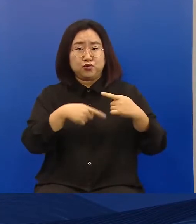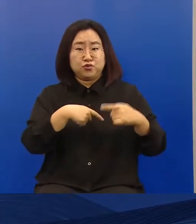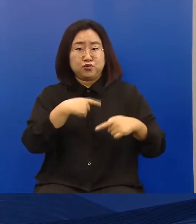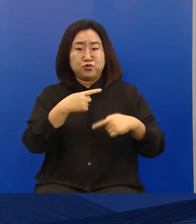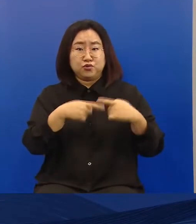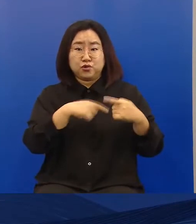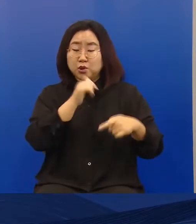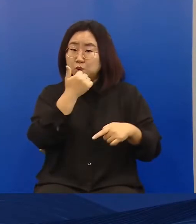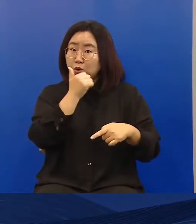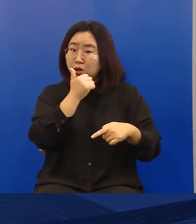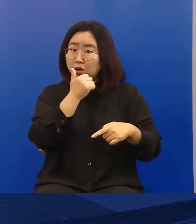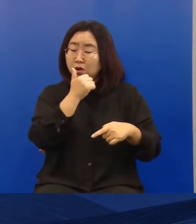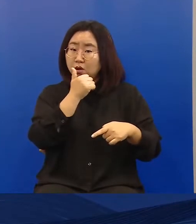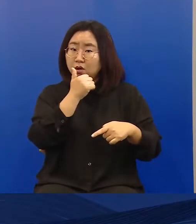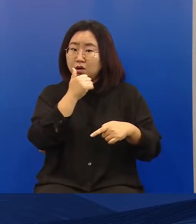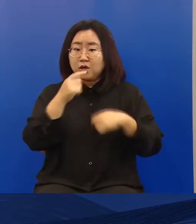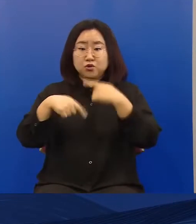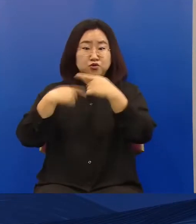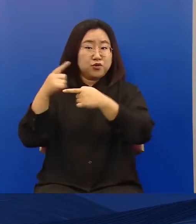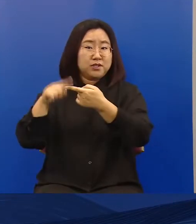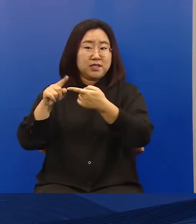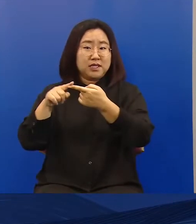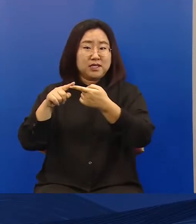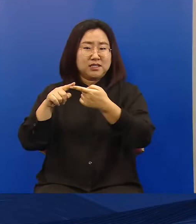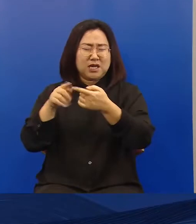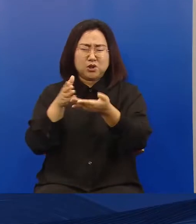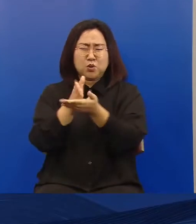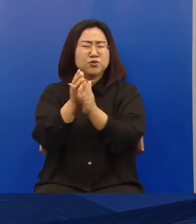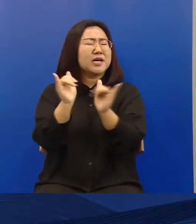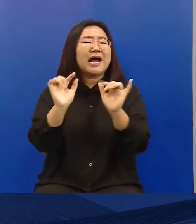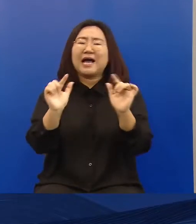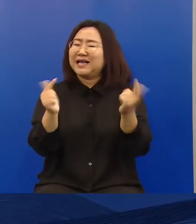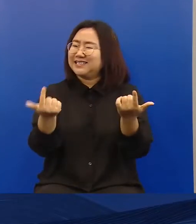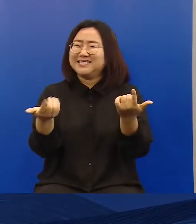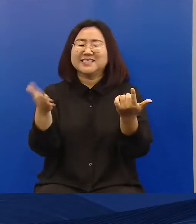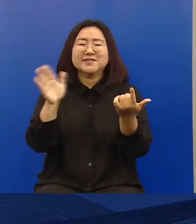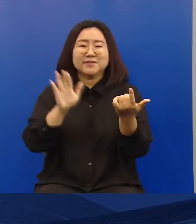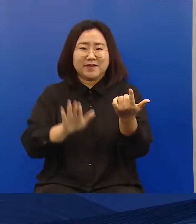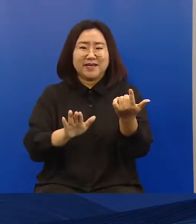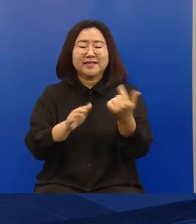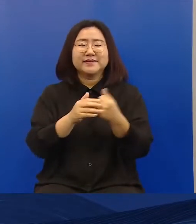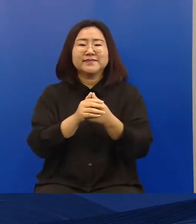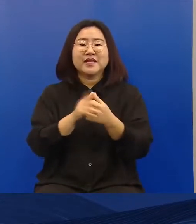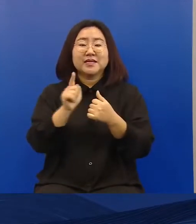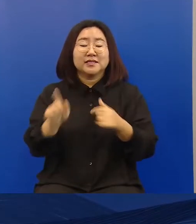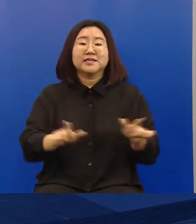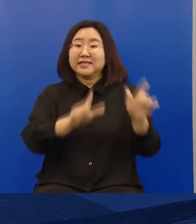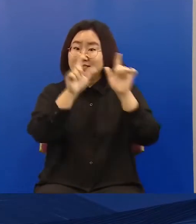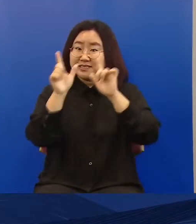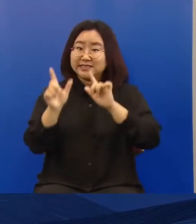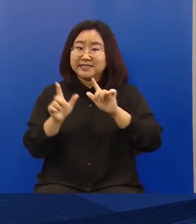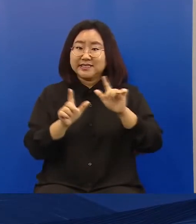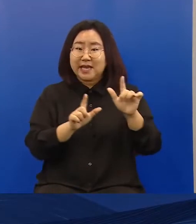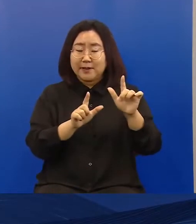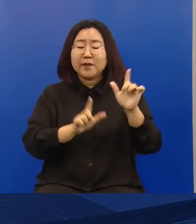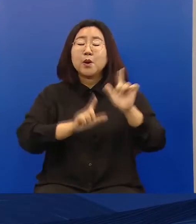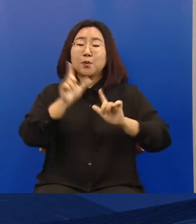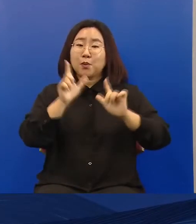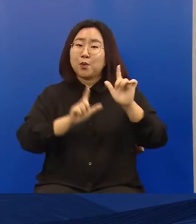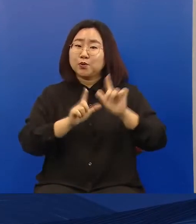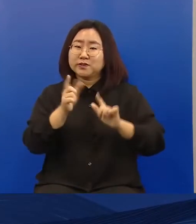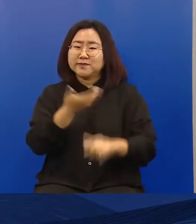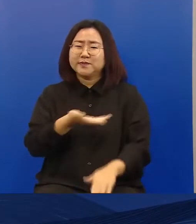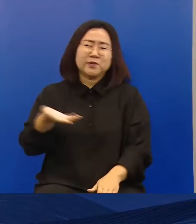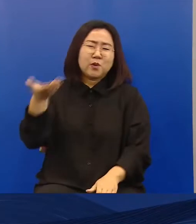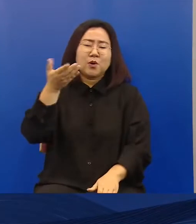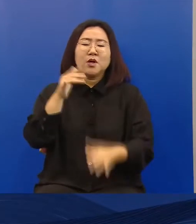this session of a Jeju forum, well, I am not an expert of a public sign language or sign